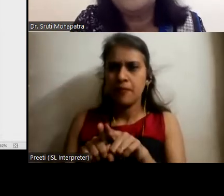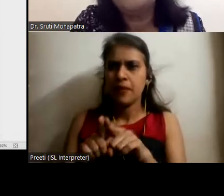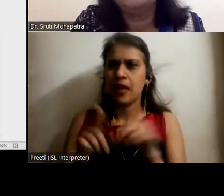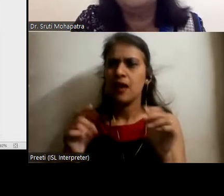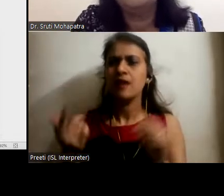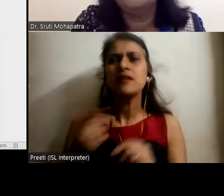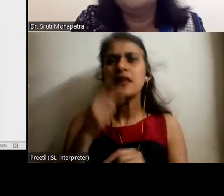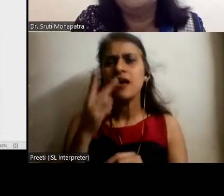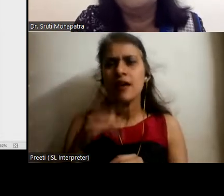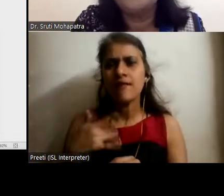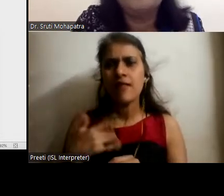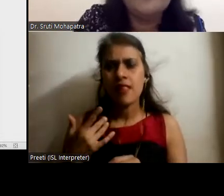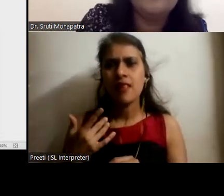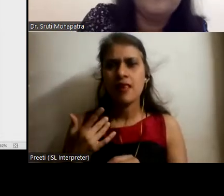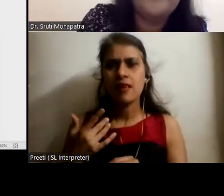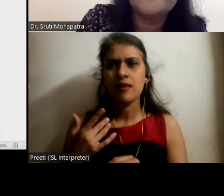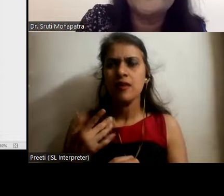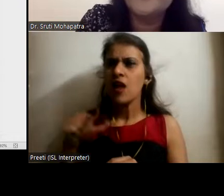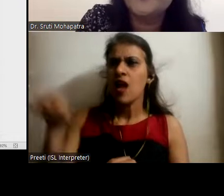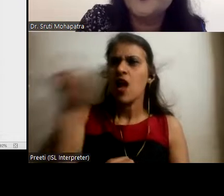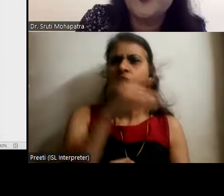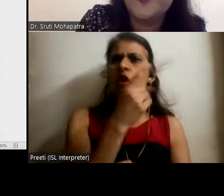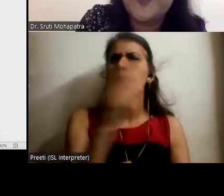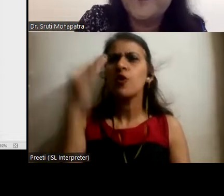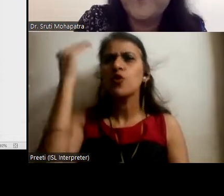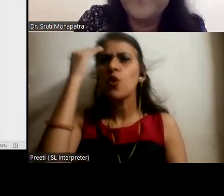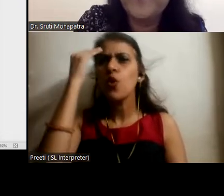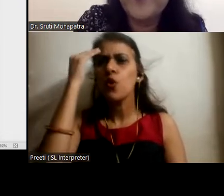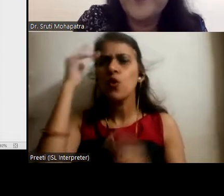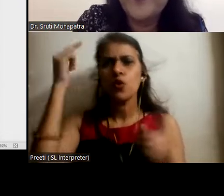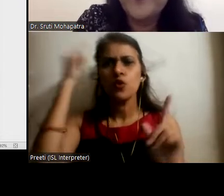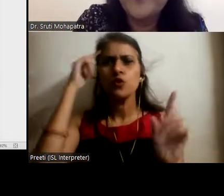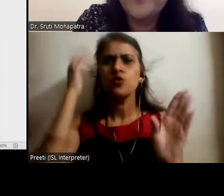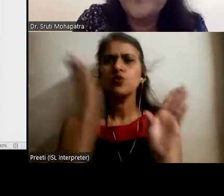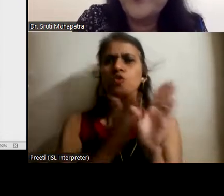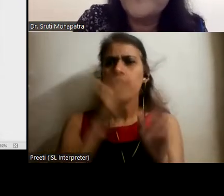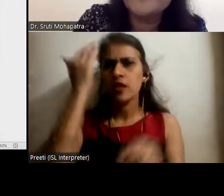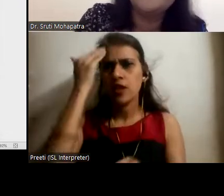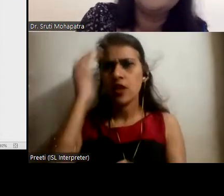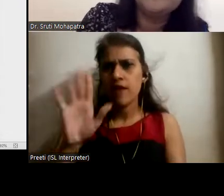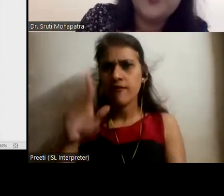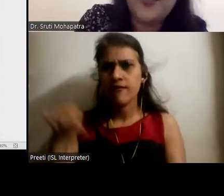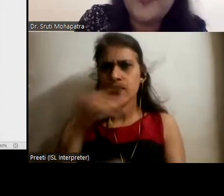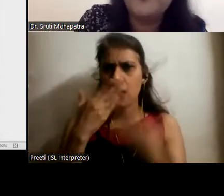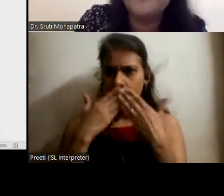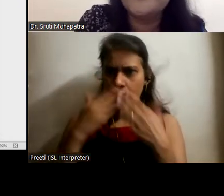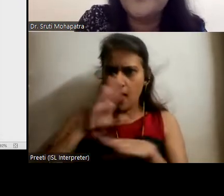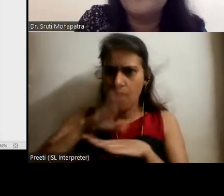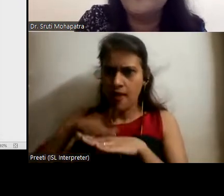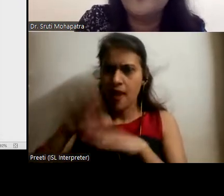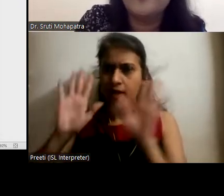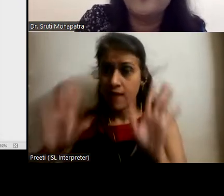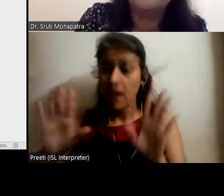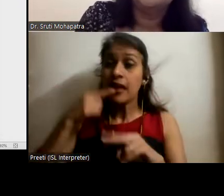that how many of you have studied sociology? If you have studied sociology, you